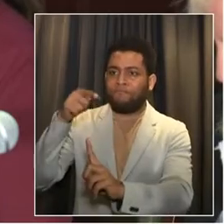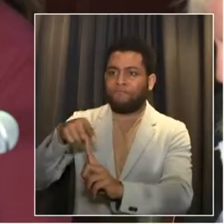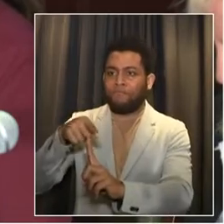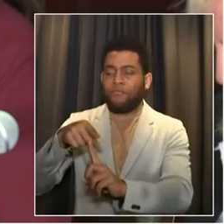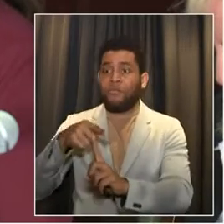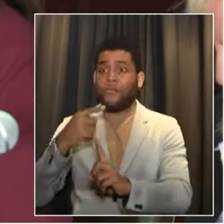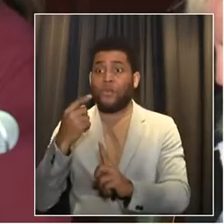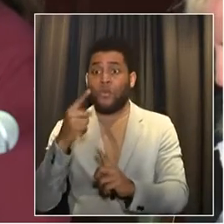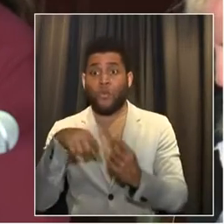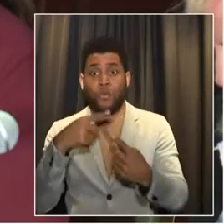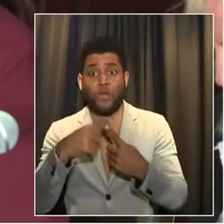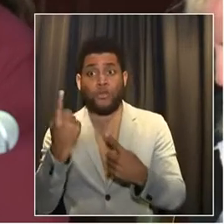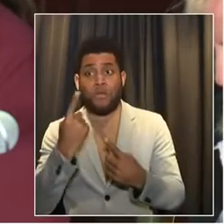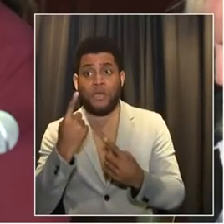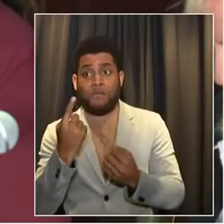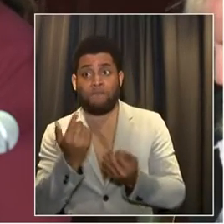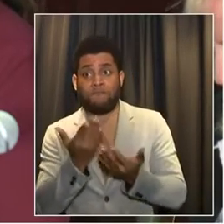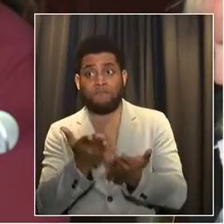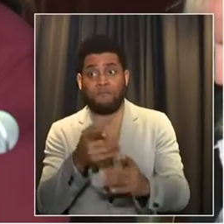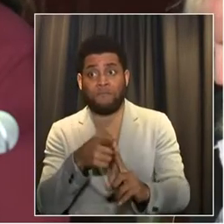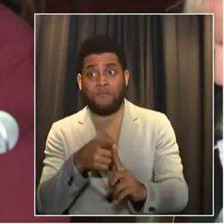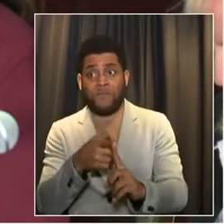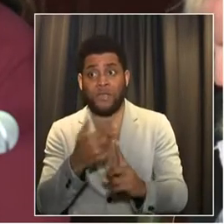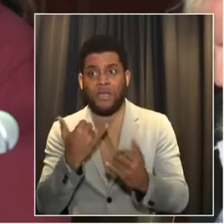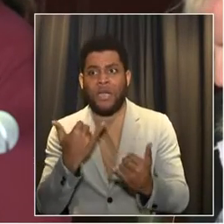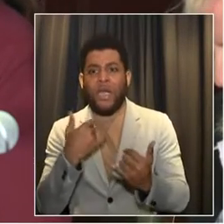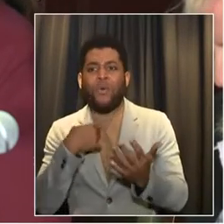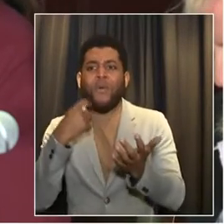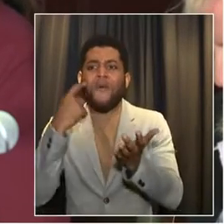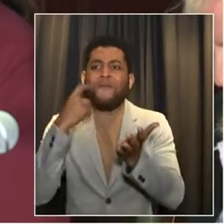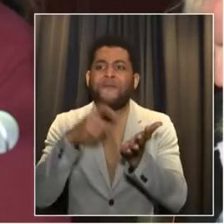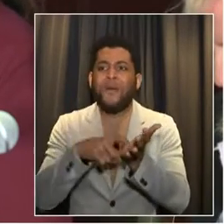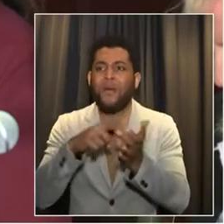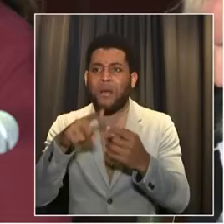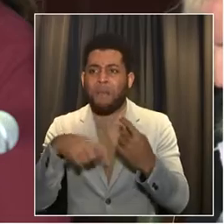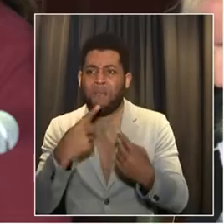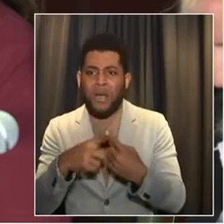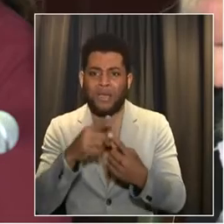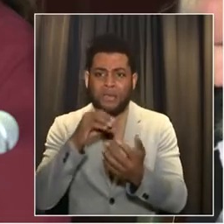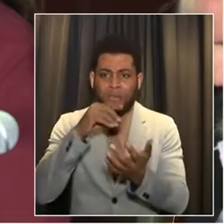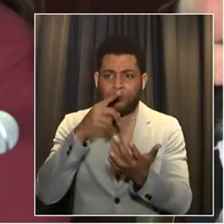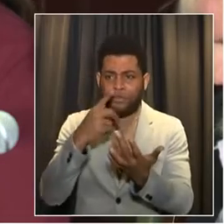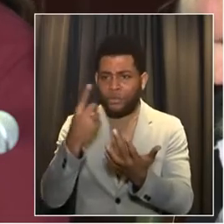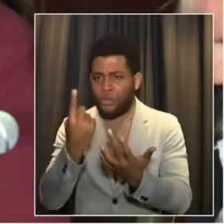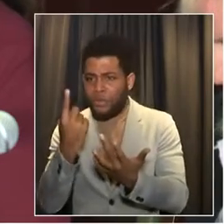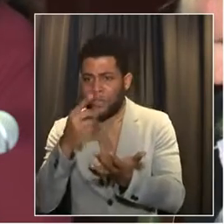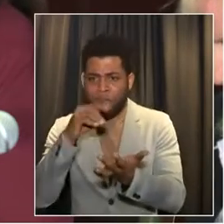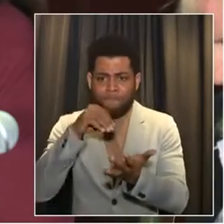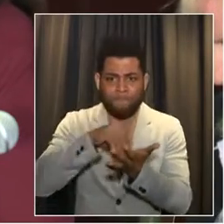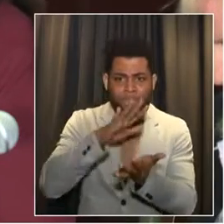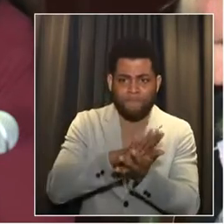not there yet, so we couldn't identify exactly when on the schedule. But I would anticipate a